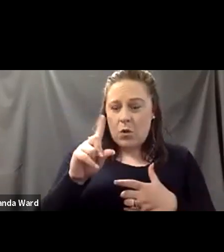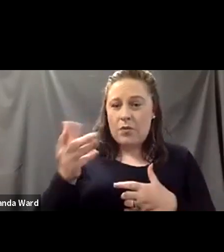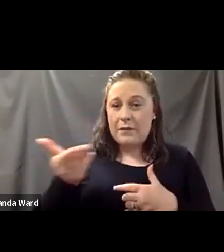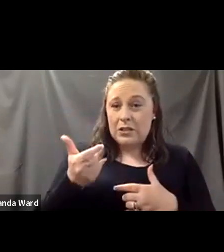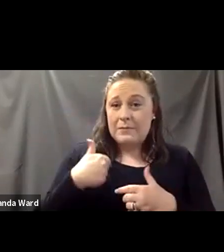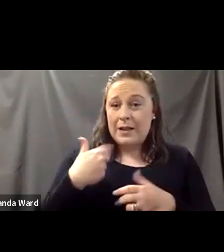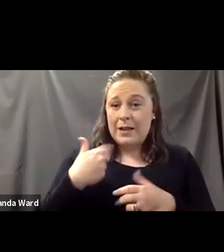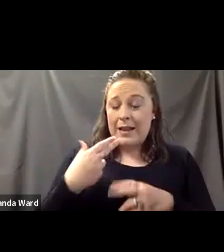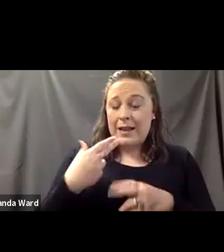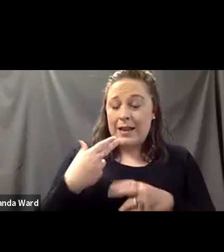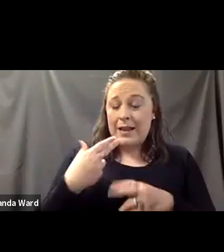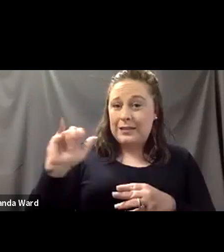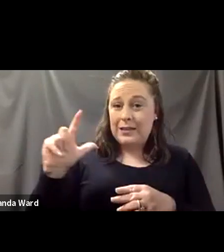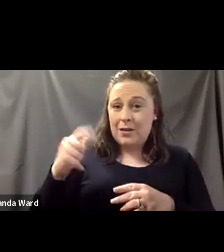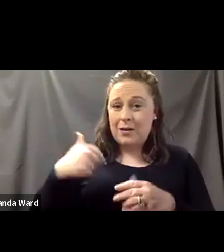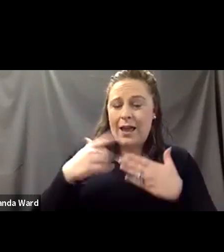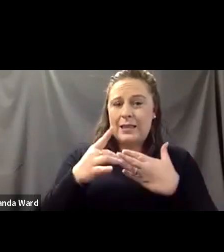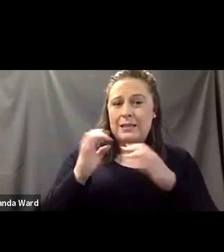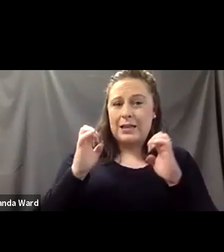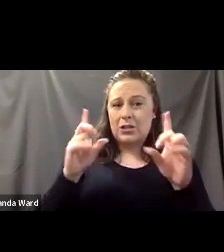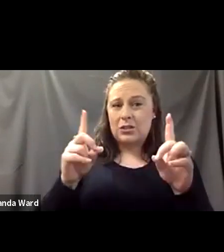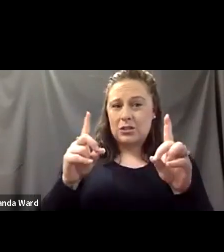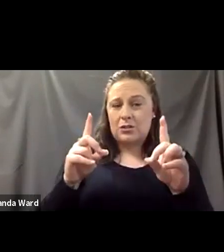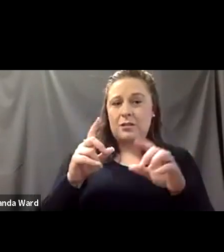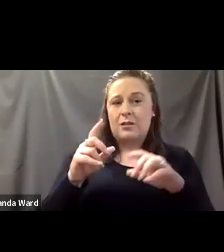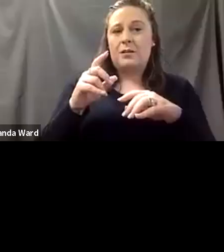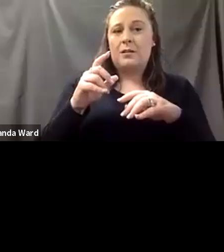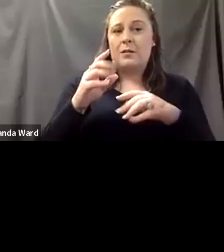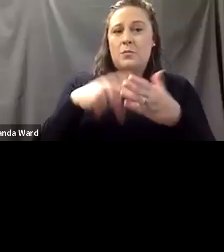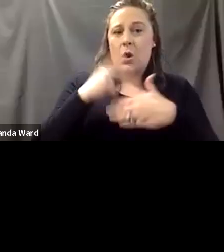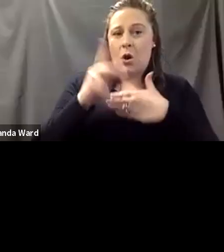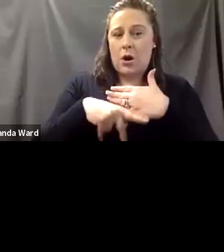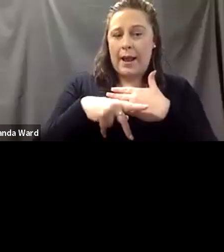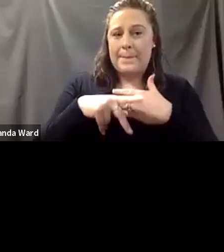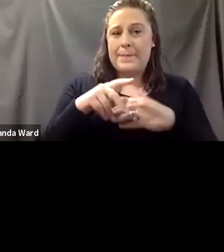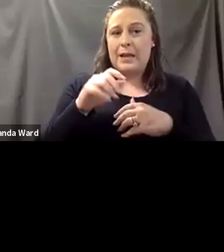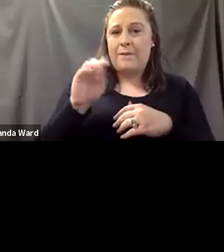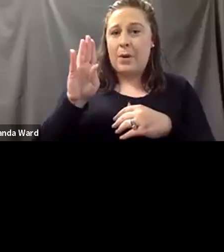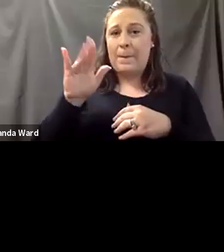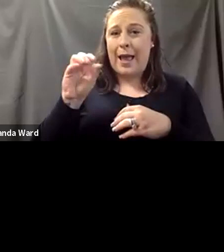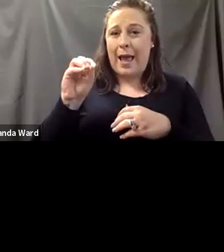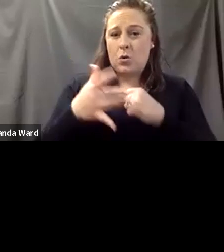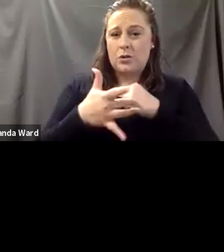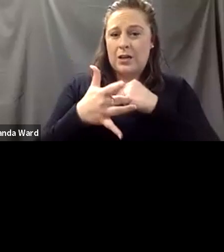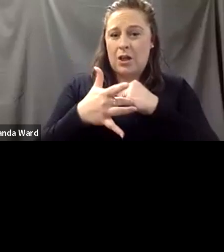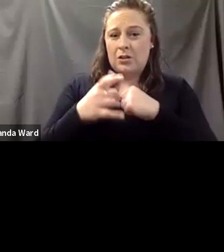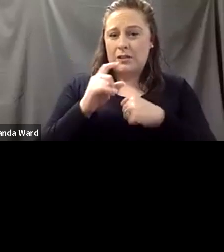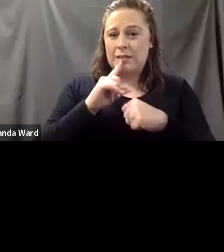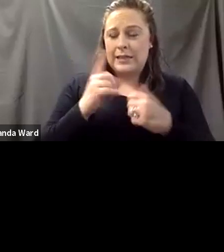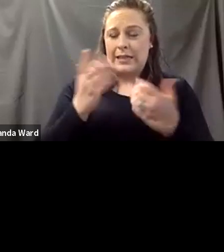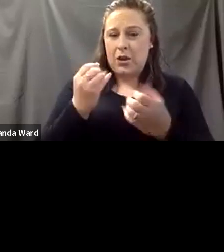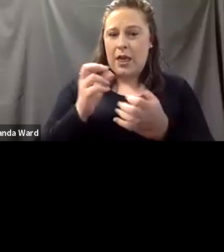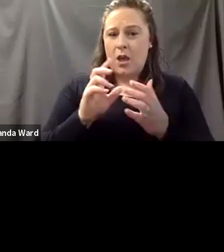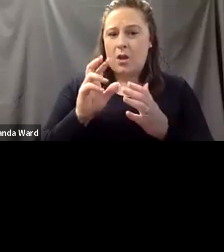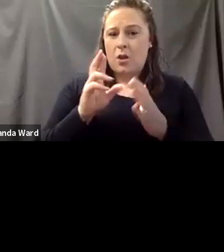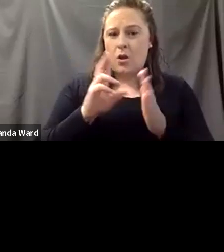name is Neil Lamb, and I lead the education program at the Hudson Alpha Institute for Biotechnology, which is here in Research Park. And I'm a